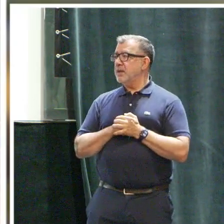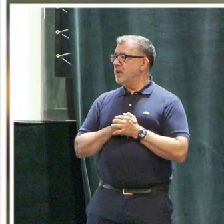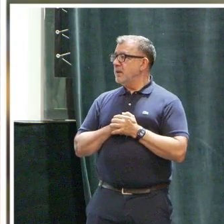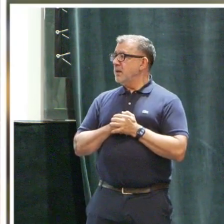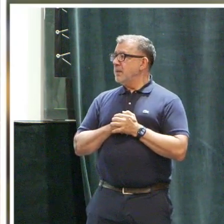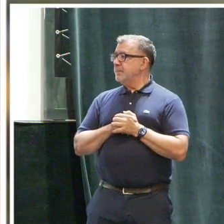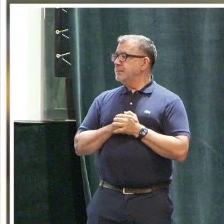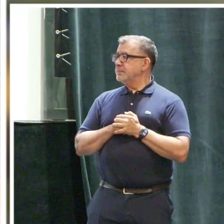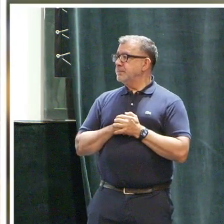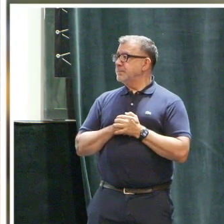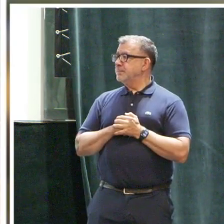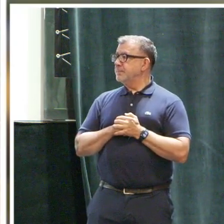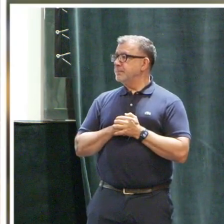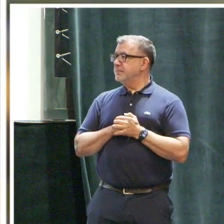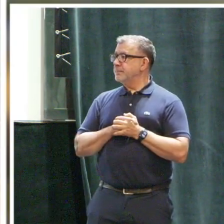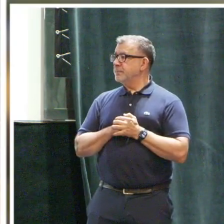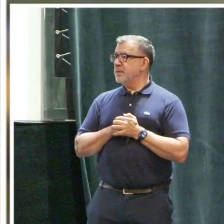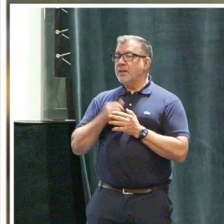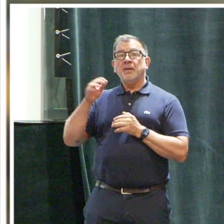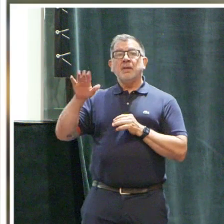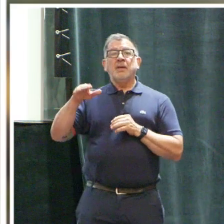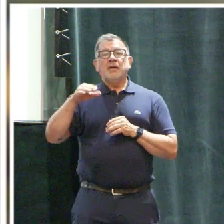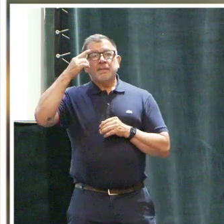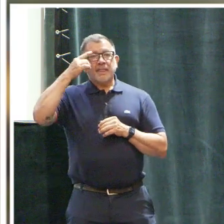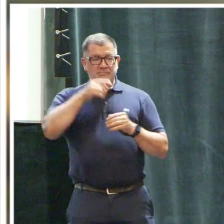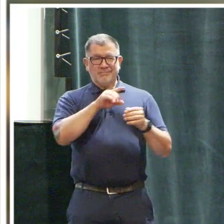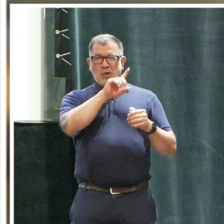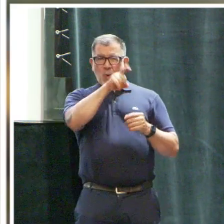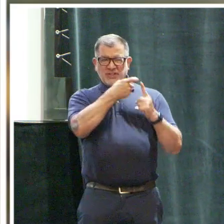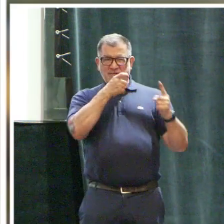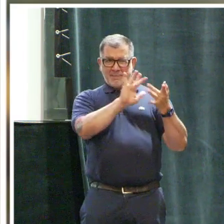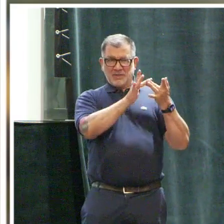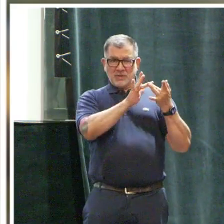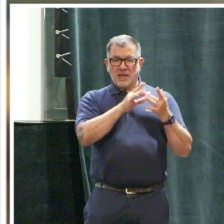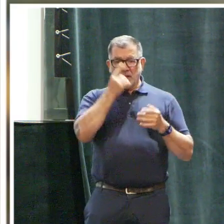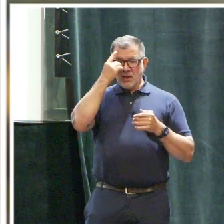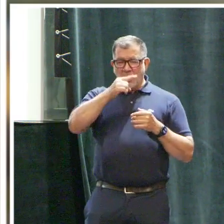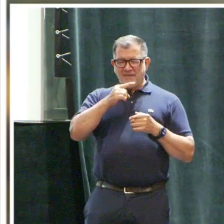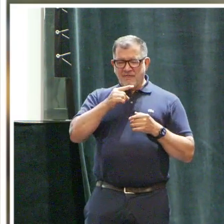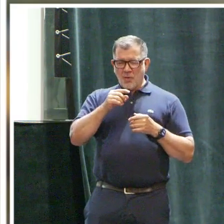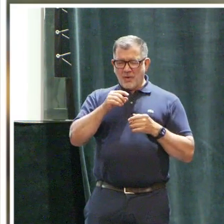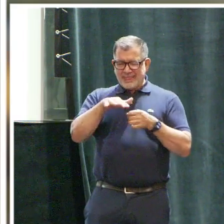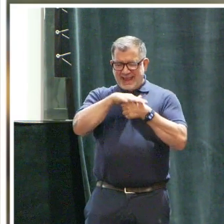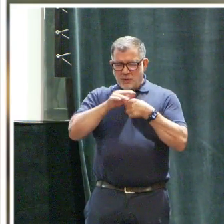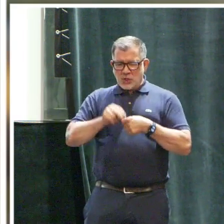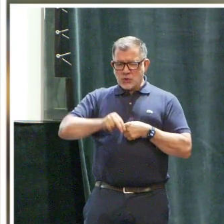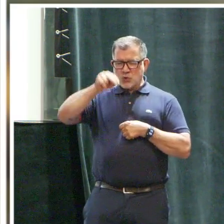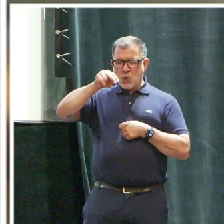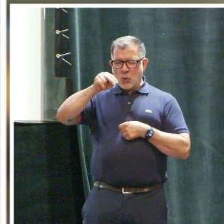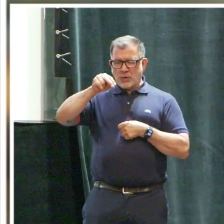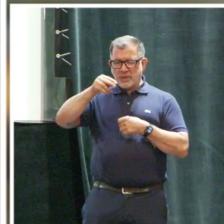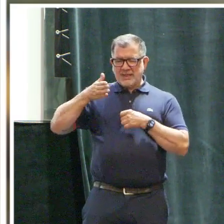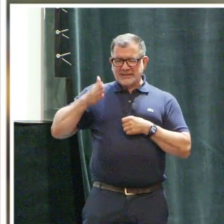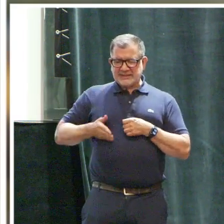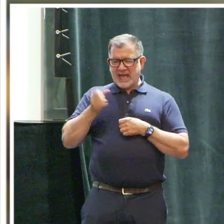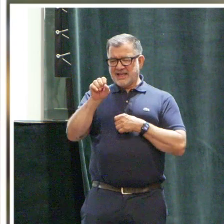Okay. For the area alongside the north side of Stuyvesant High School, the pathway looks